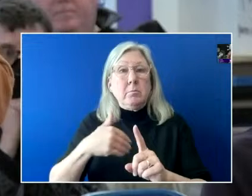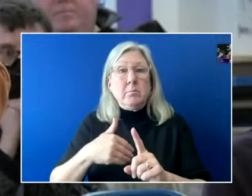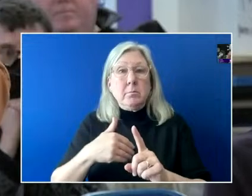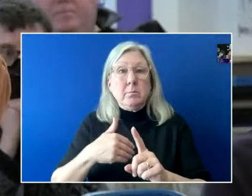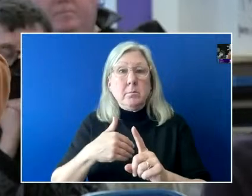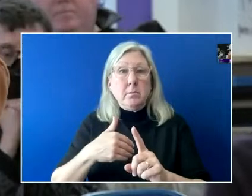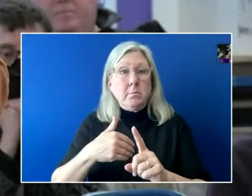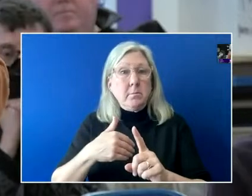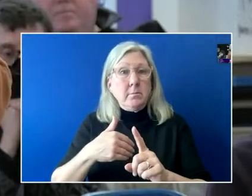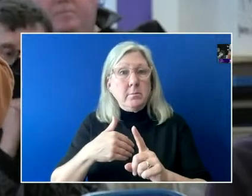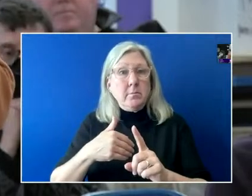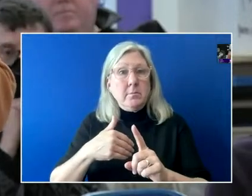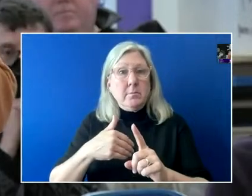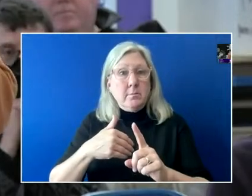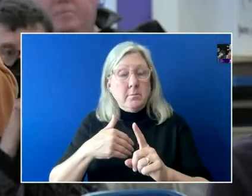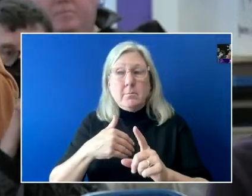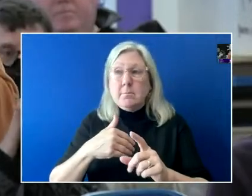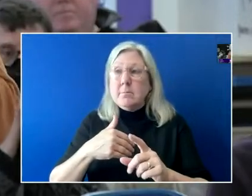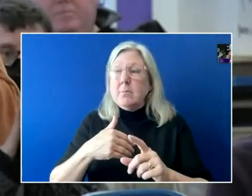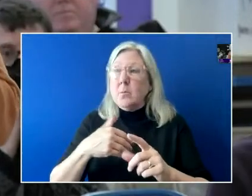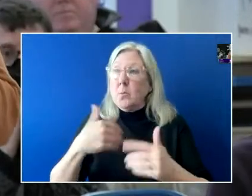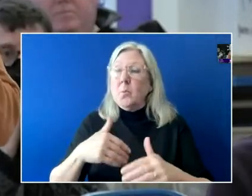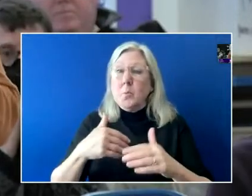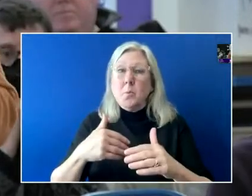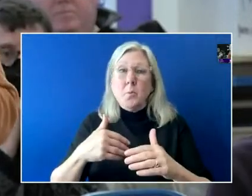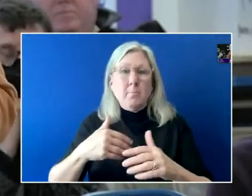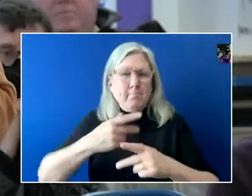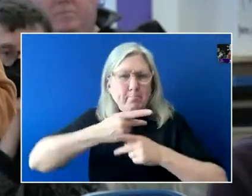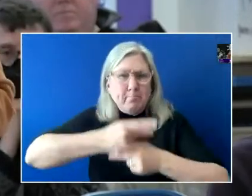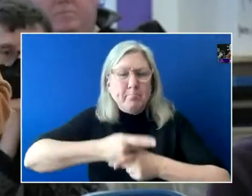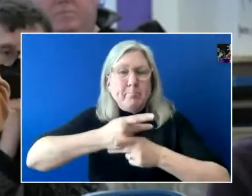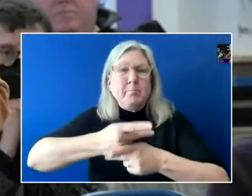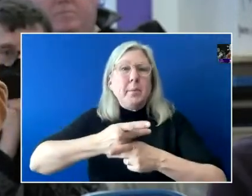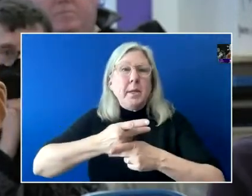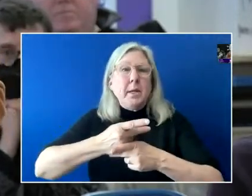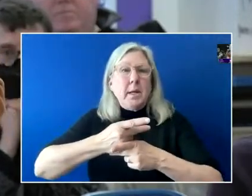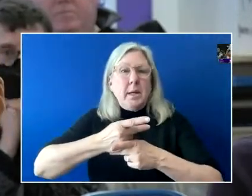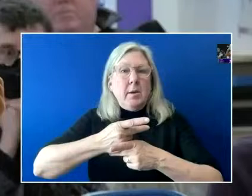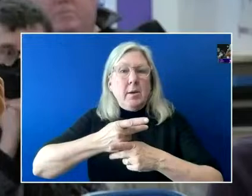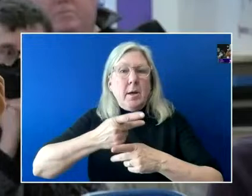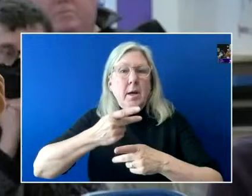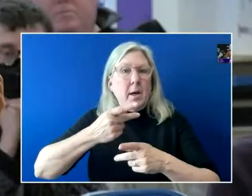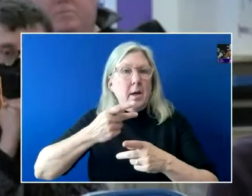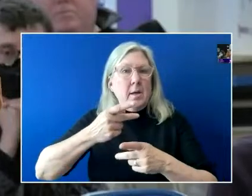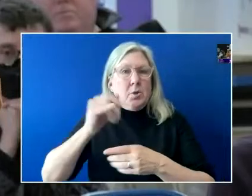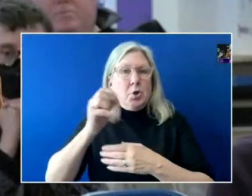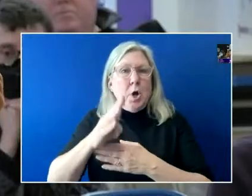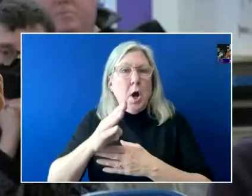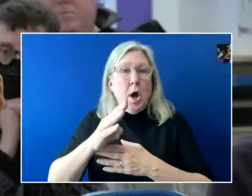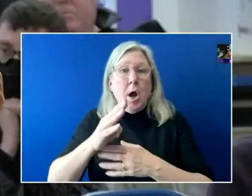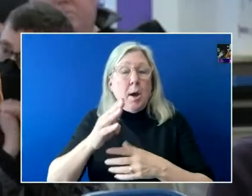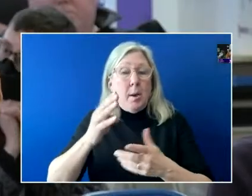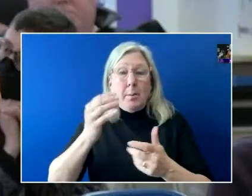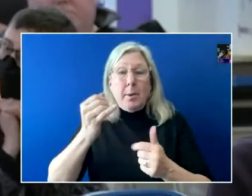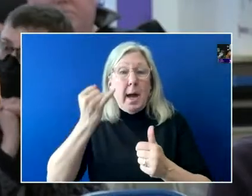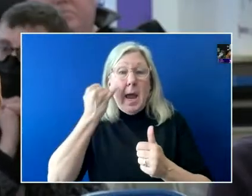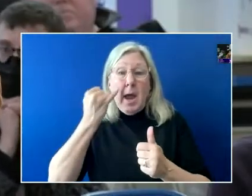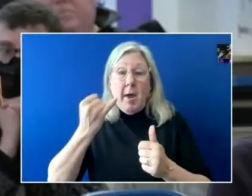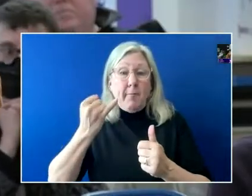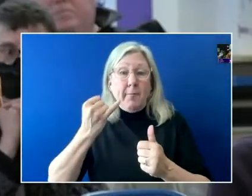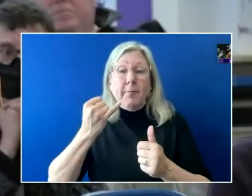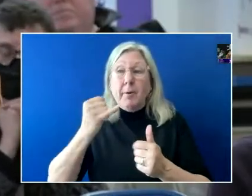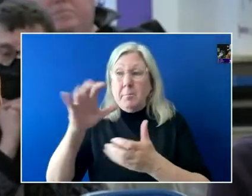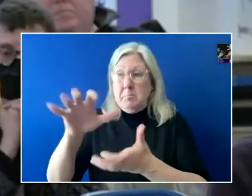self contained um job of not um hitting the ceiling if they don't think the applications